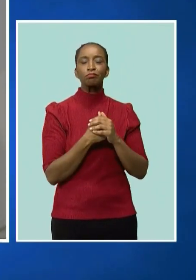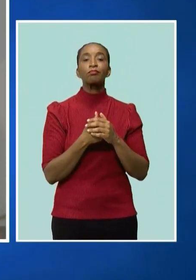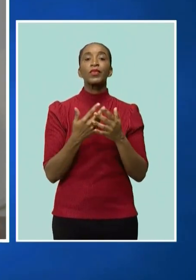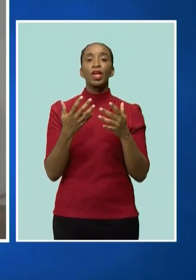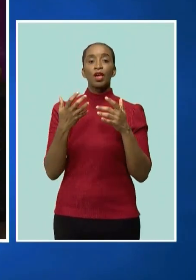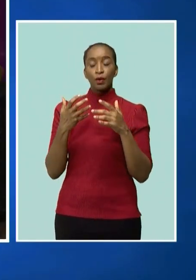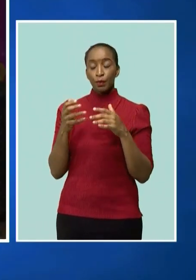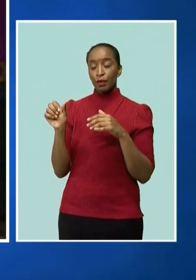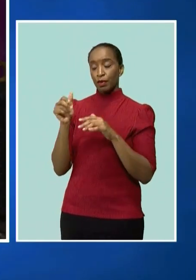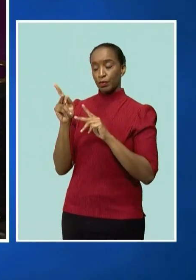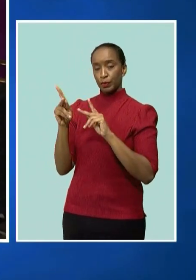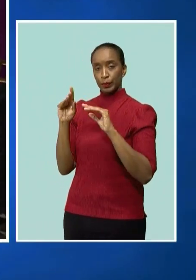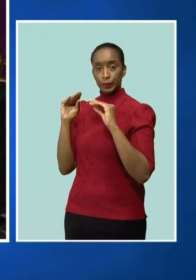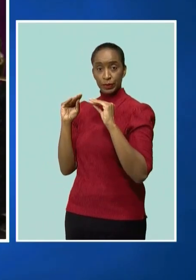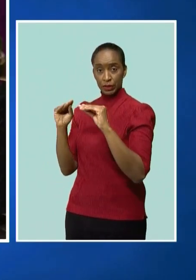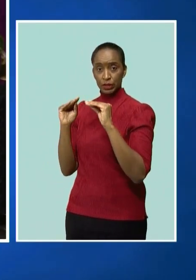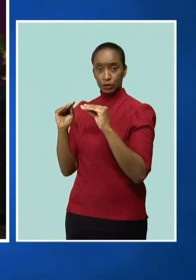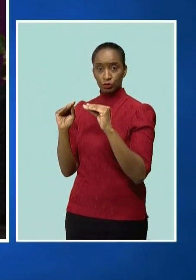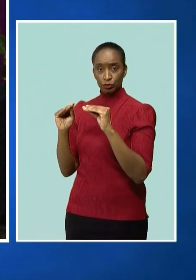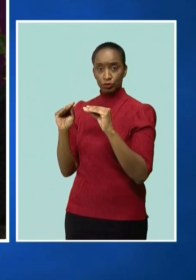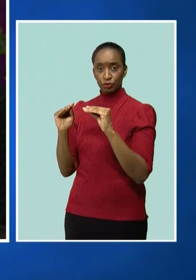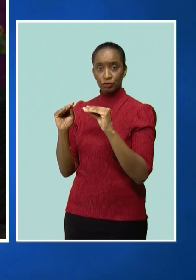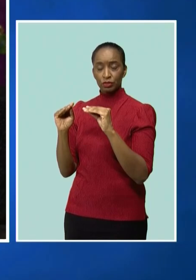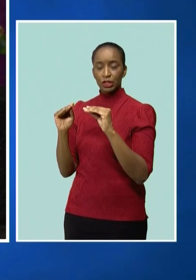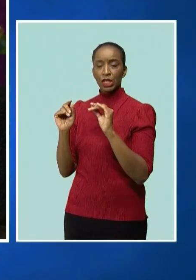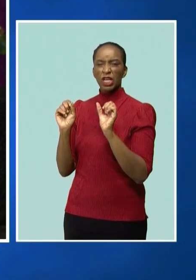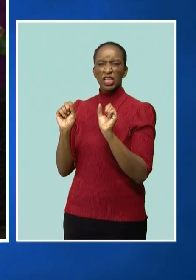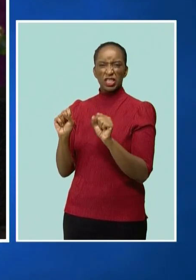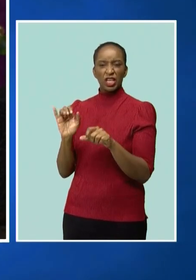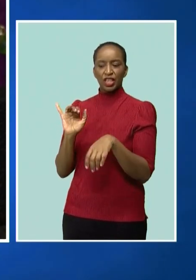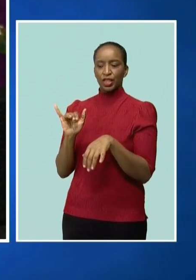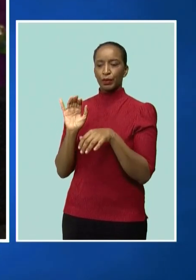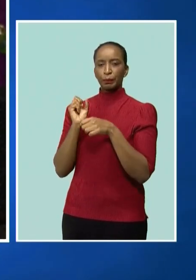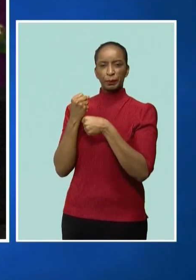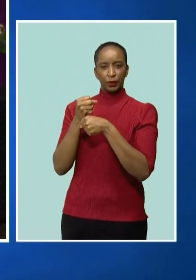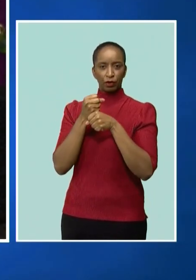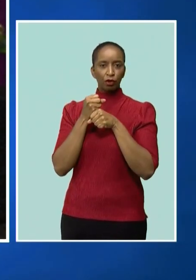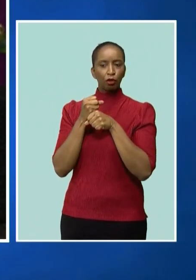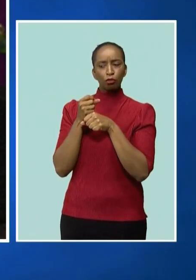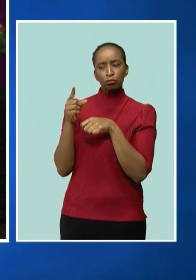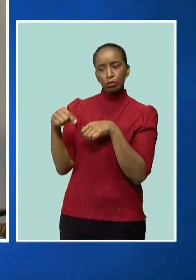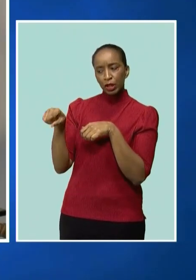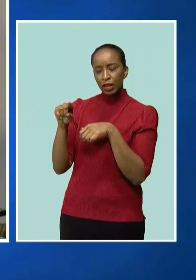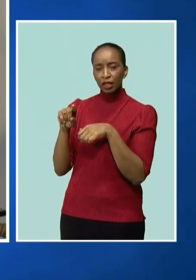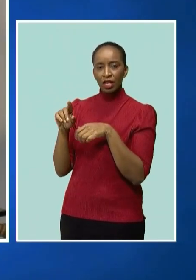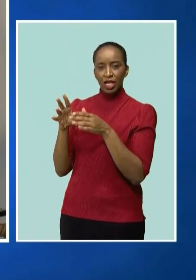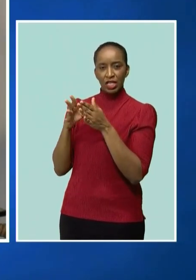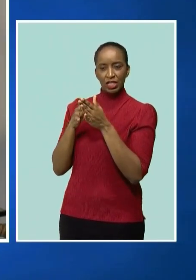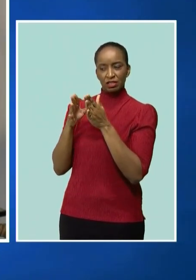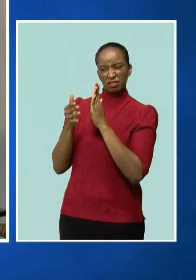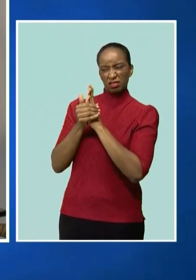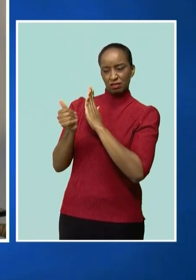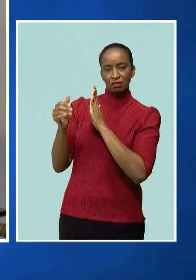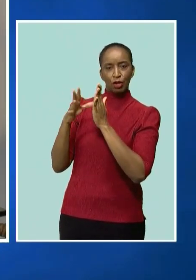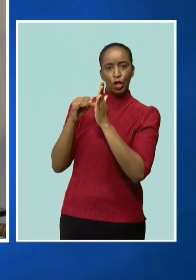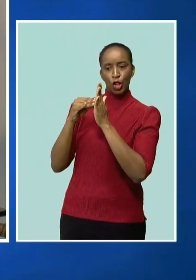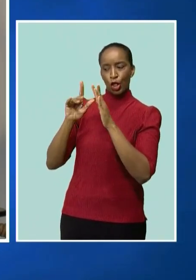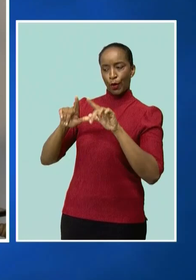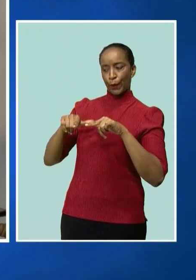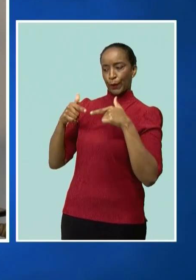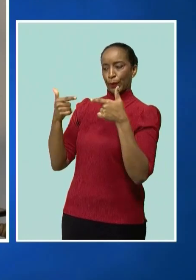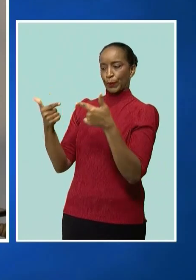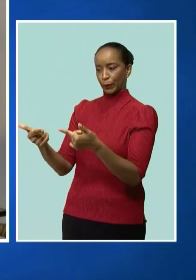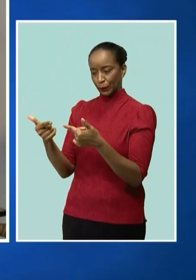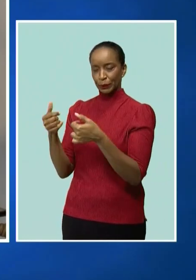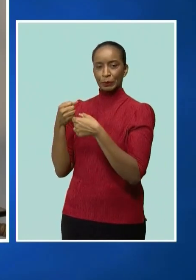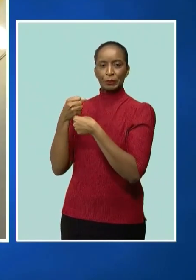to others so that the craft will continue and other people will be able to see the benefits that being